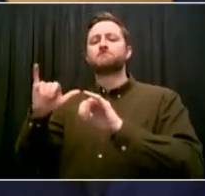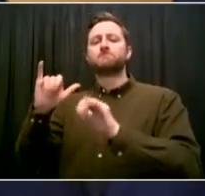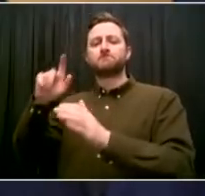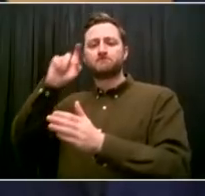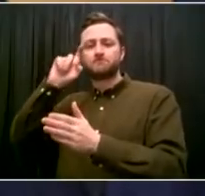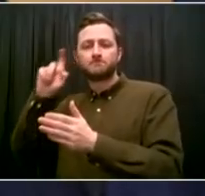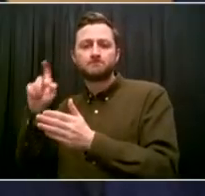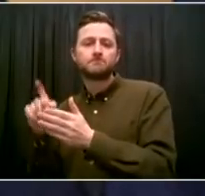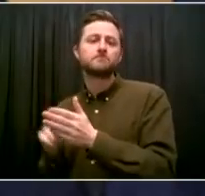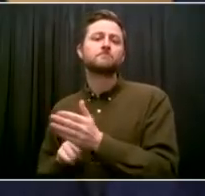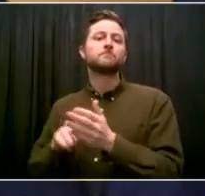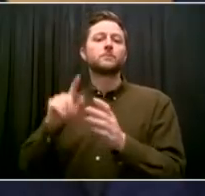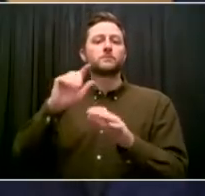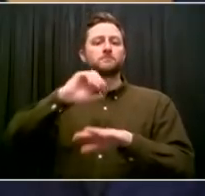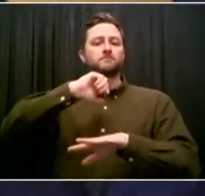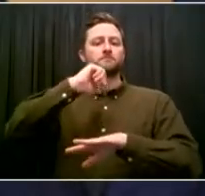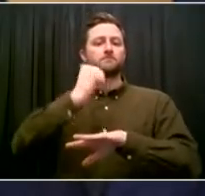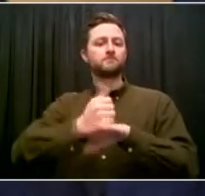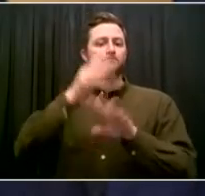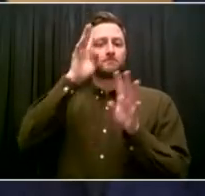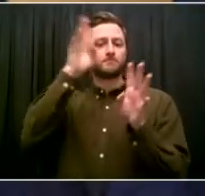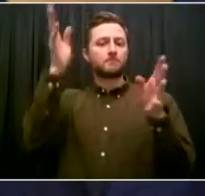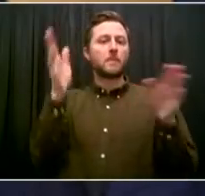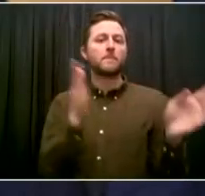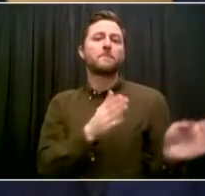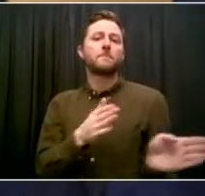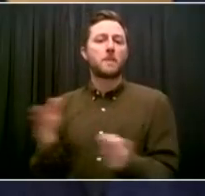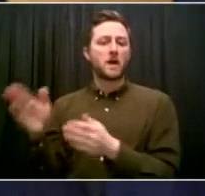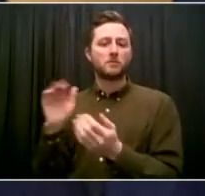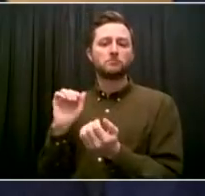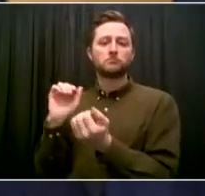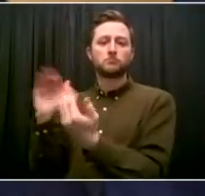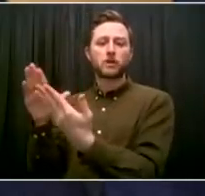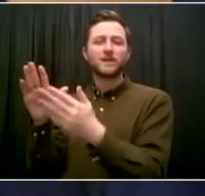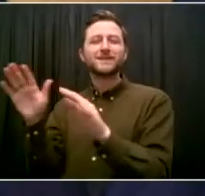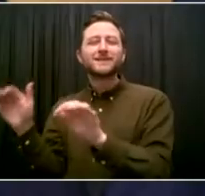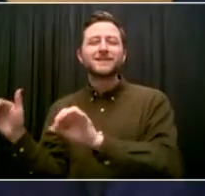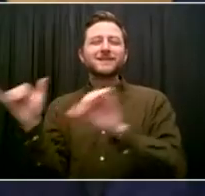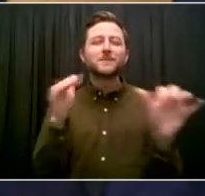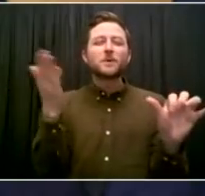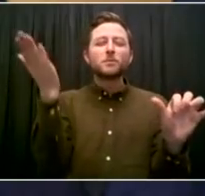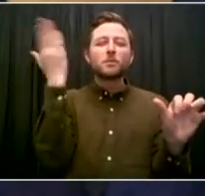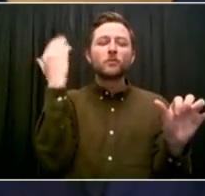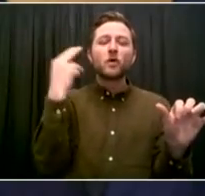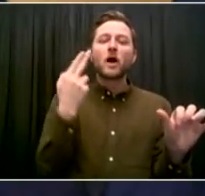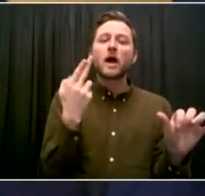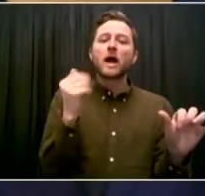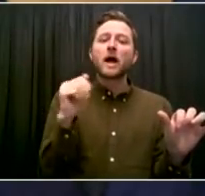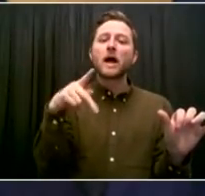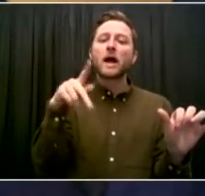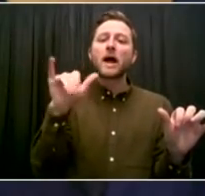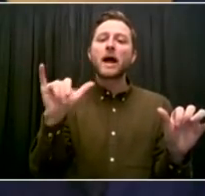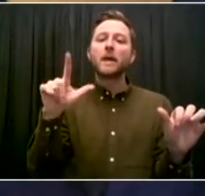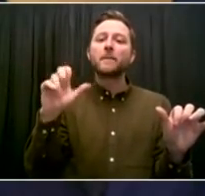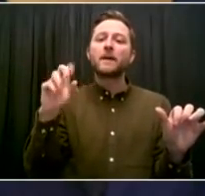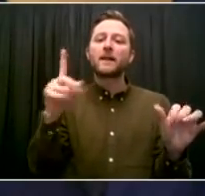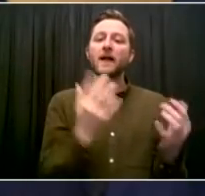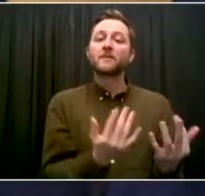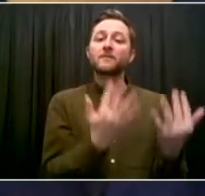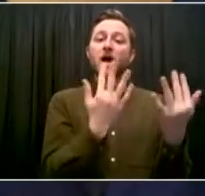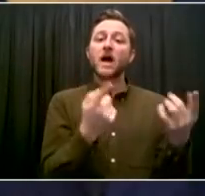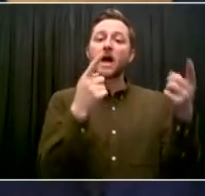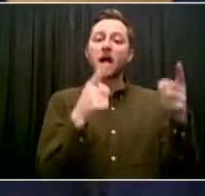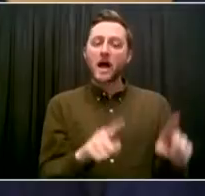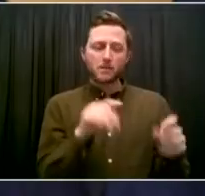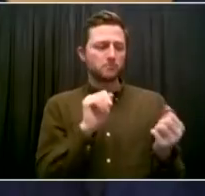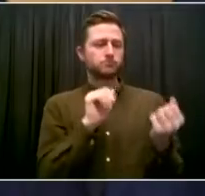that also took place in the Bronx. We can't have these tragic incidents happen in our city, and we're going to do